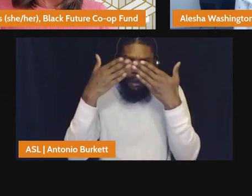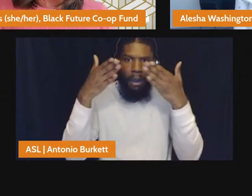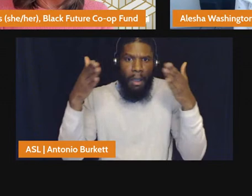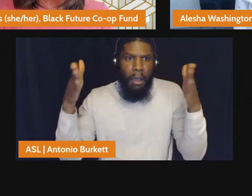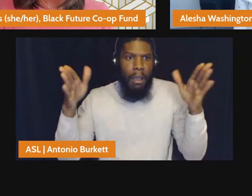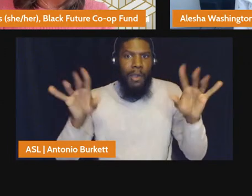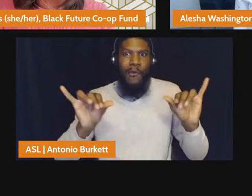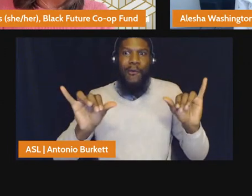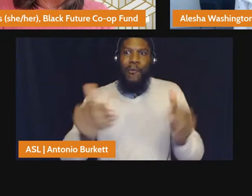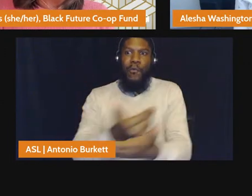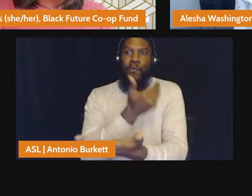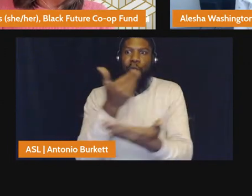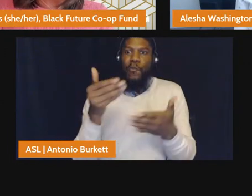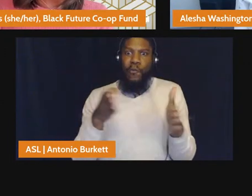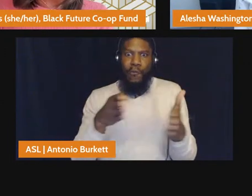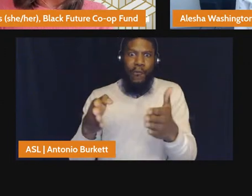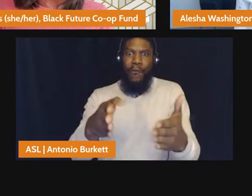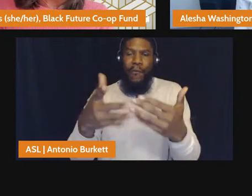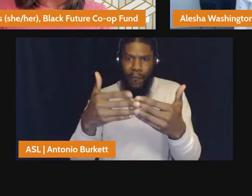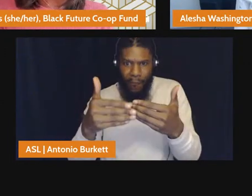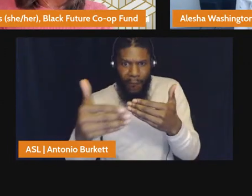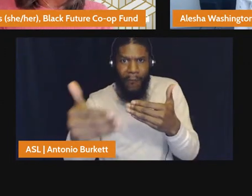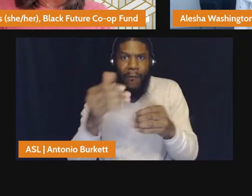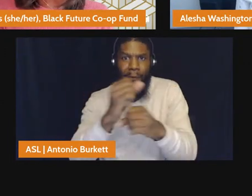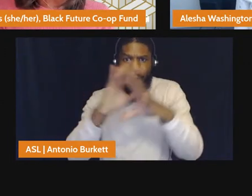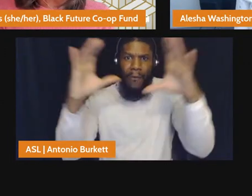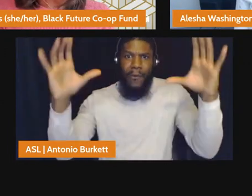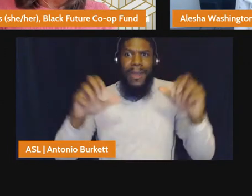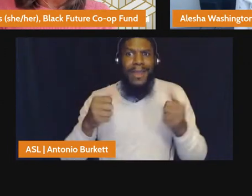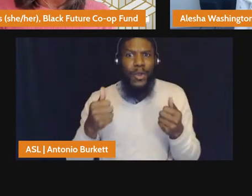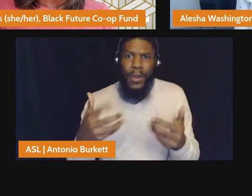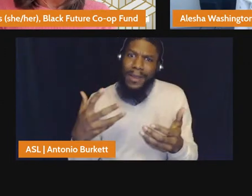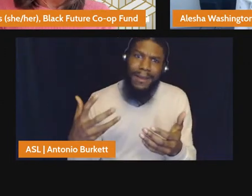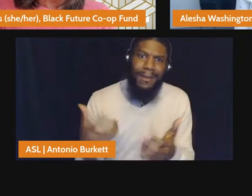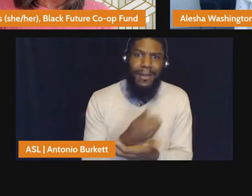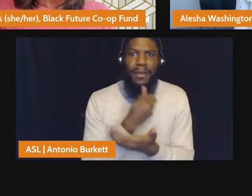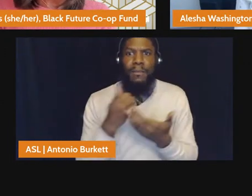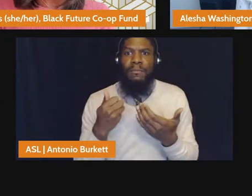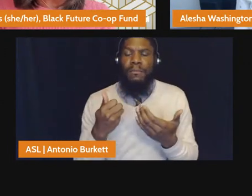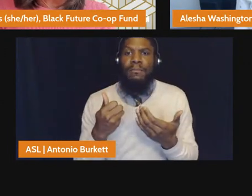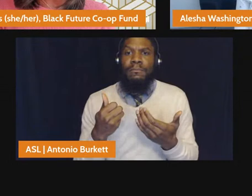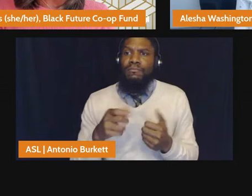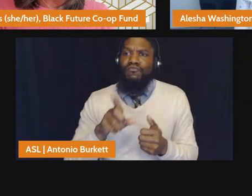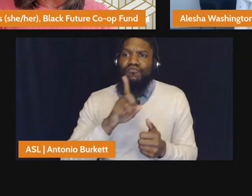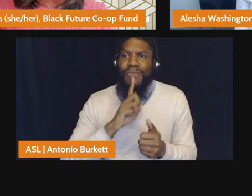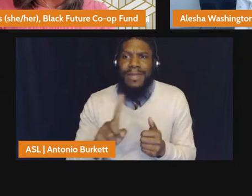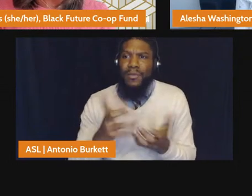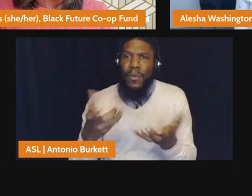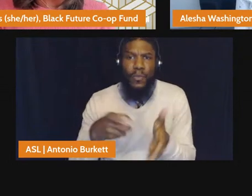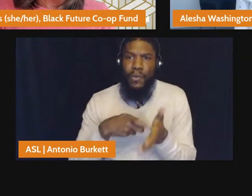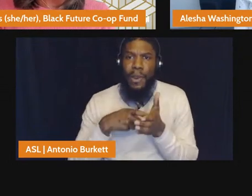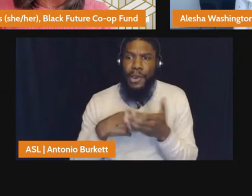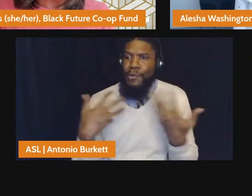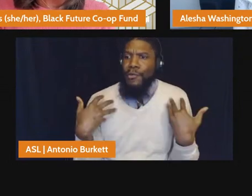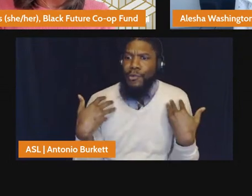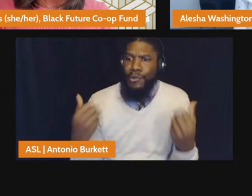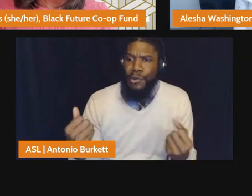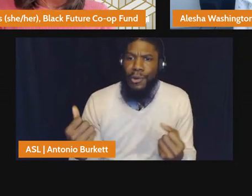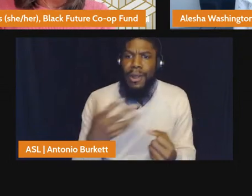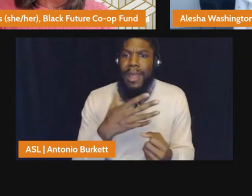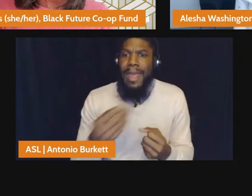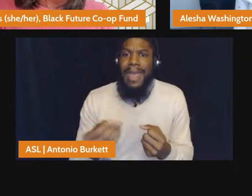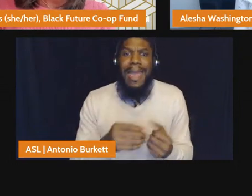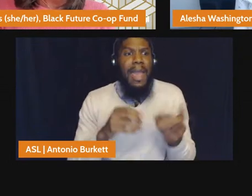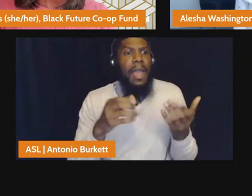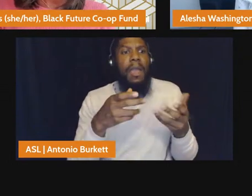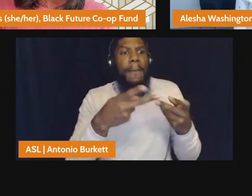forward and then embrace those pathways. It really does demand courage and taking steps into places that maybe you don't know or